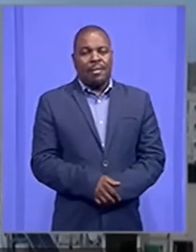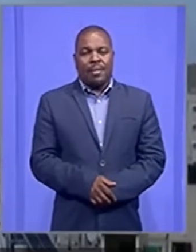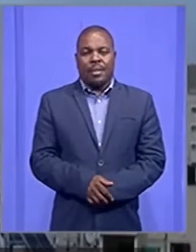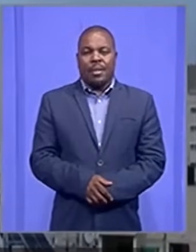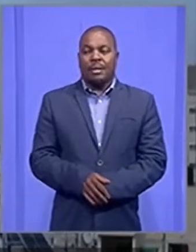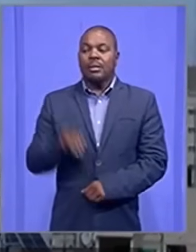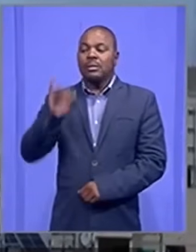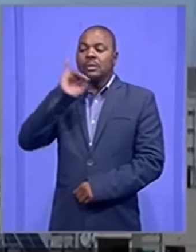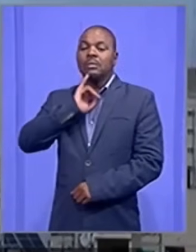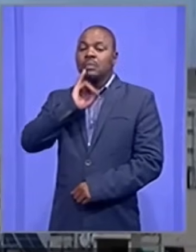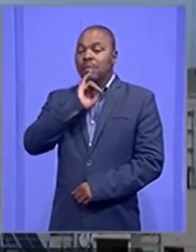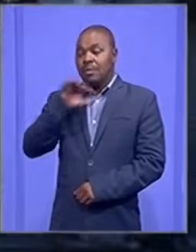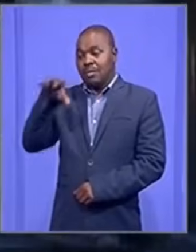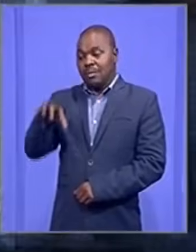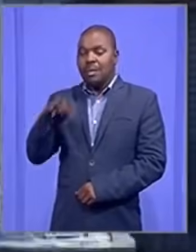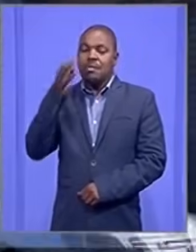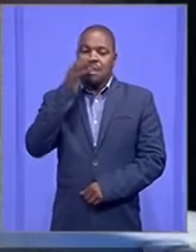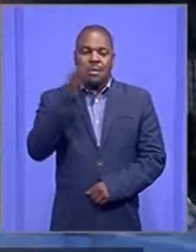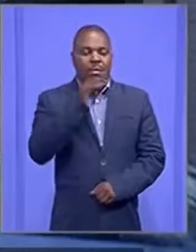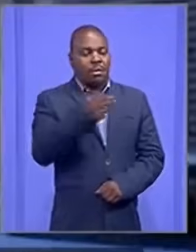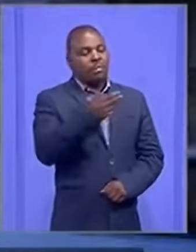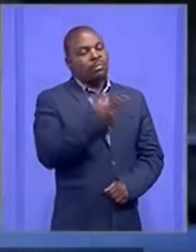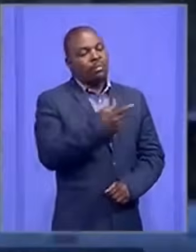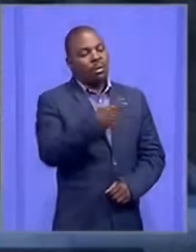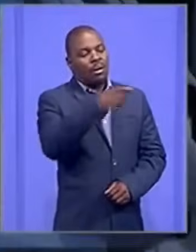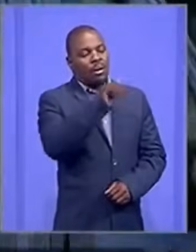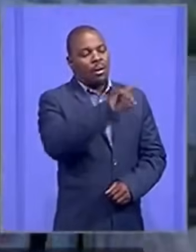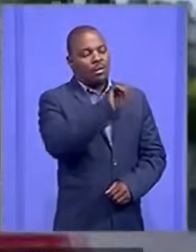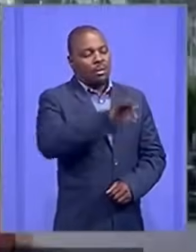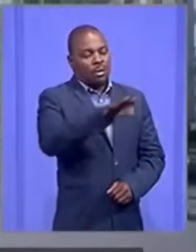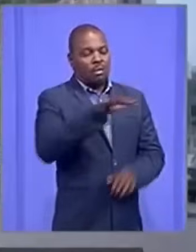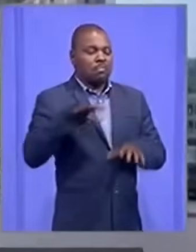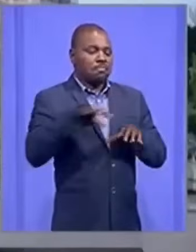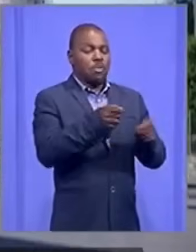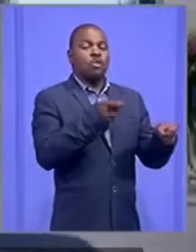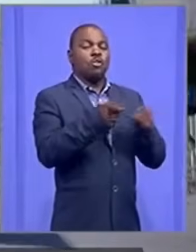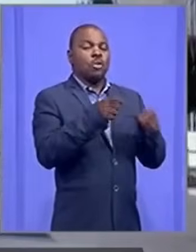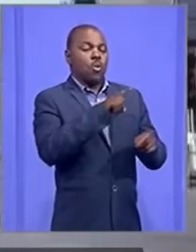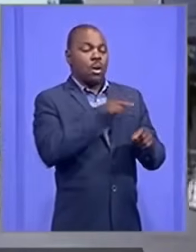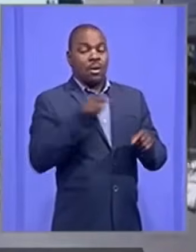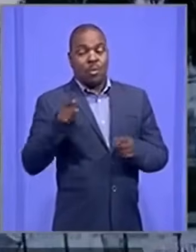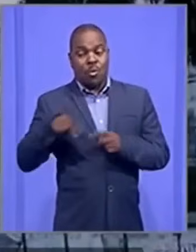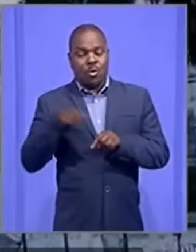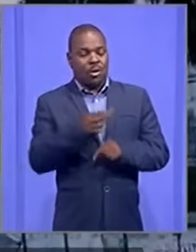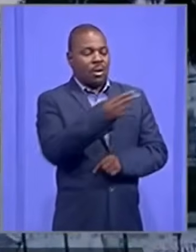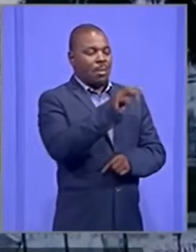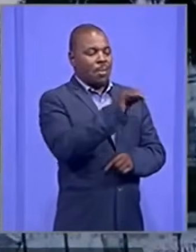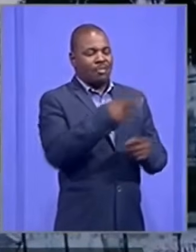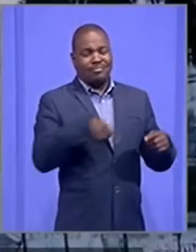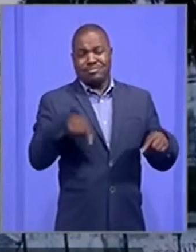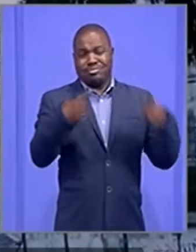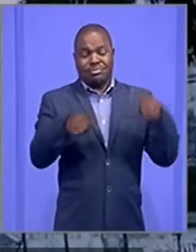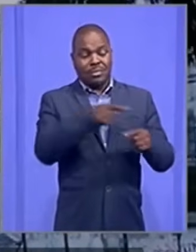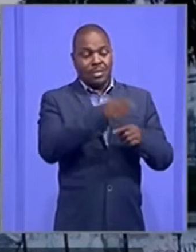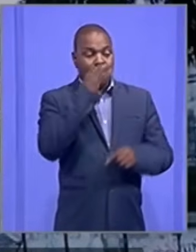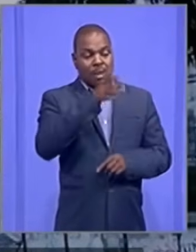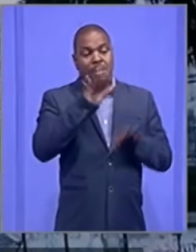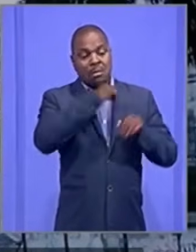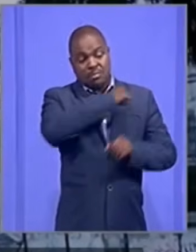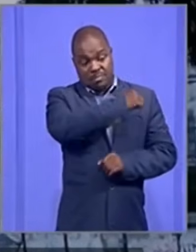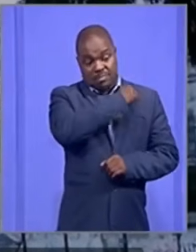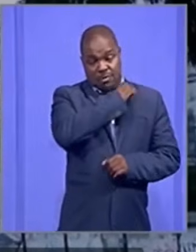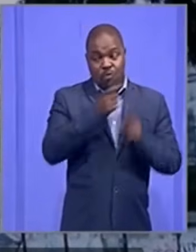Naga ya Israel e re itse re gapetsa olo ya molwane wa Gaza dikgotlhanong le Hamas yeo e tshusetsago go bolaya ma